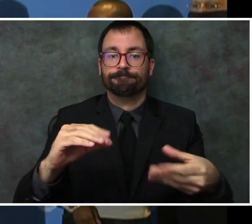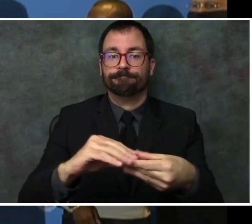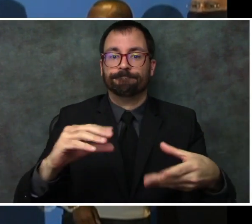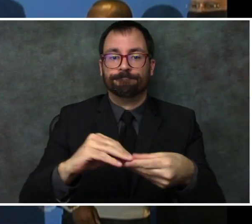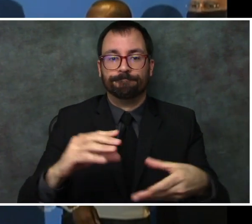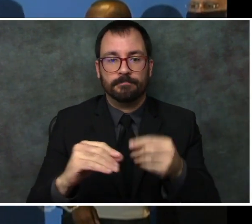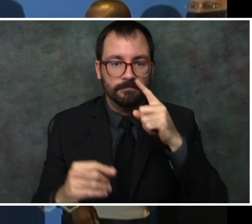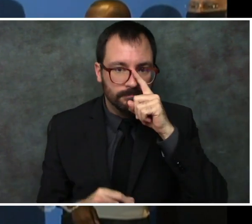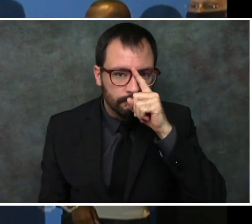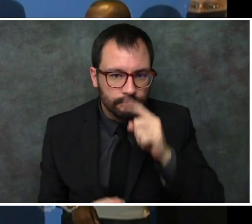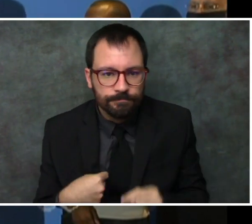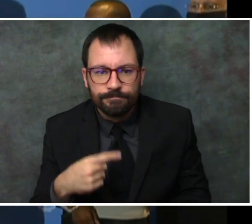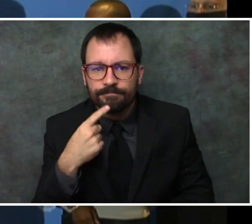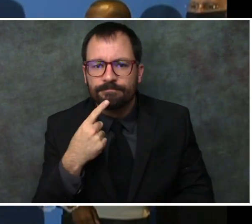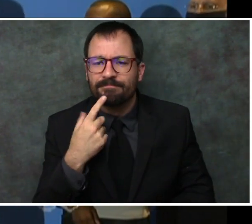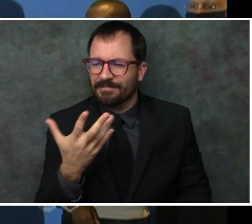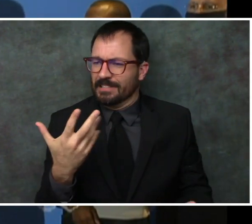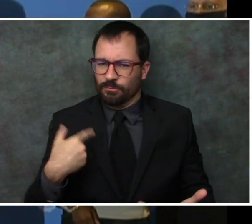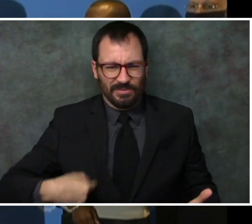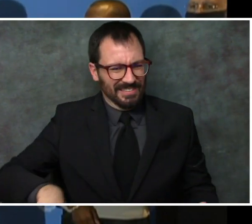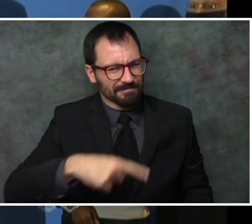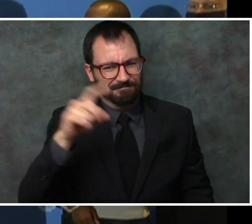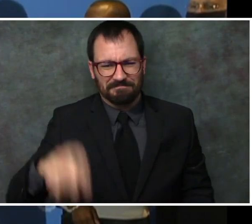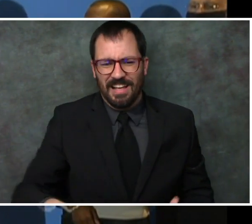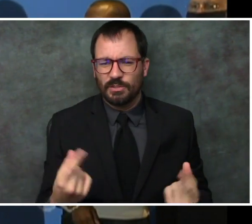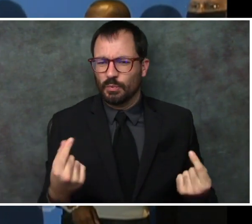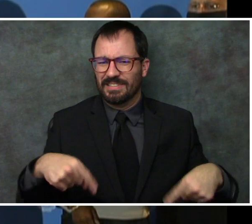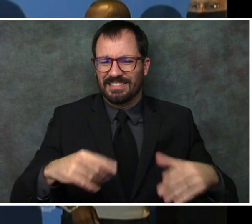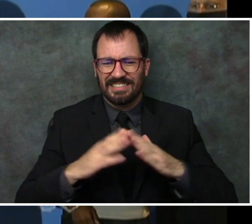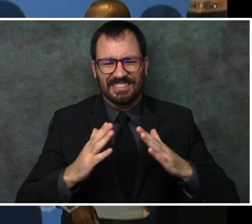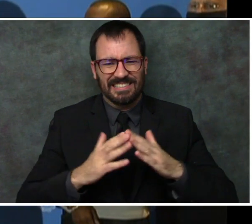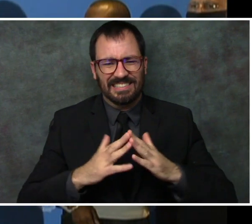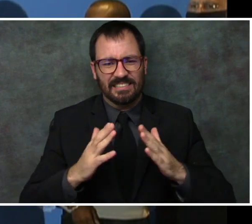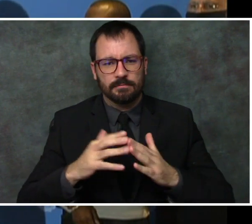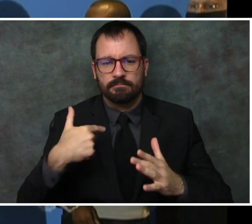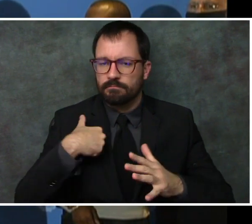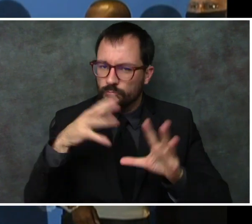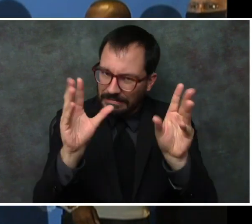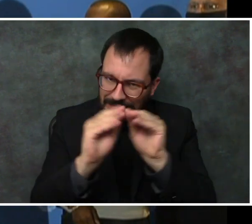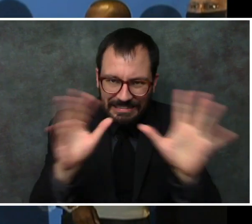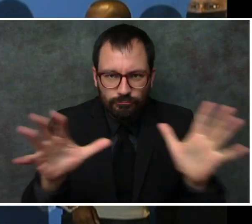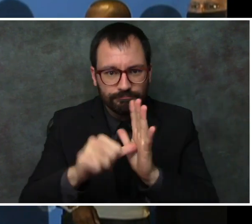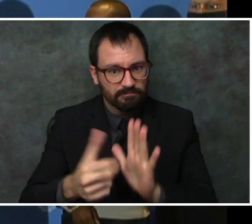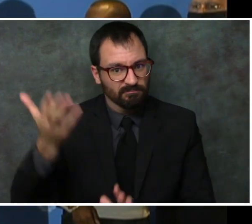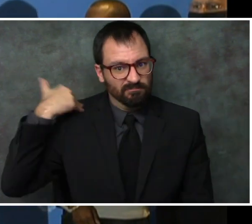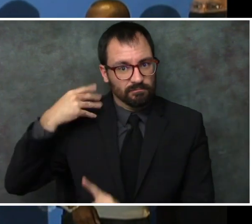dismantle systemic racism and build up equity and justice for every resident of our city.